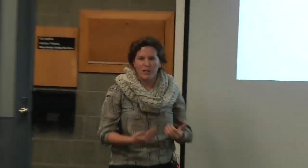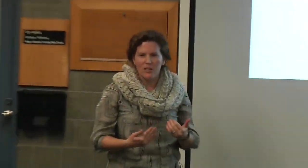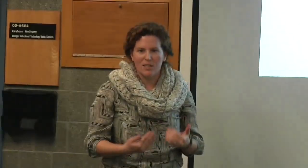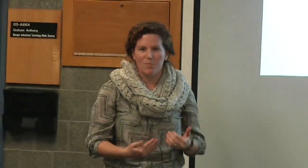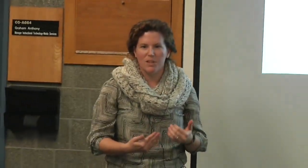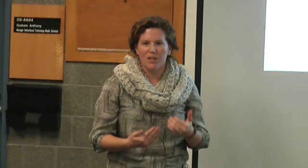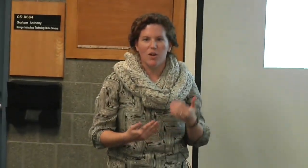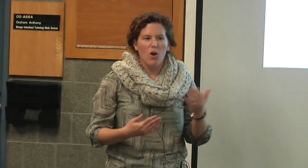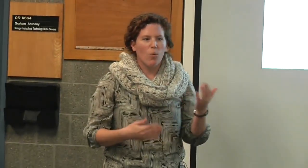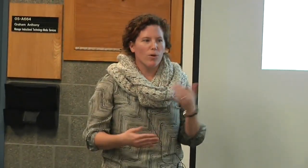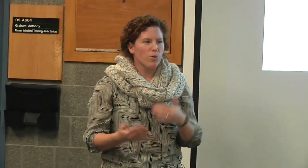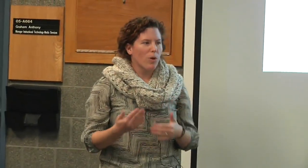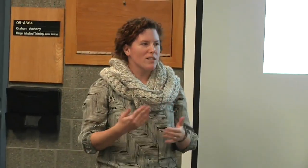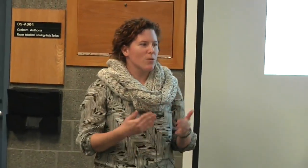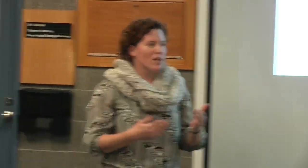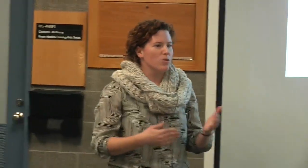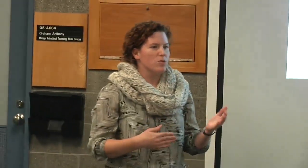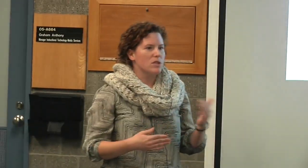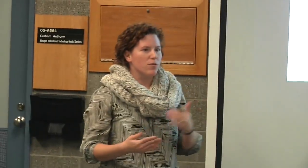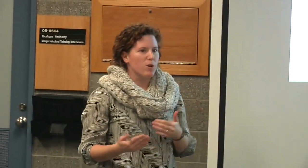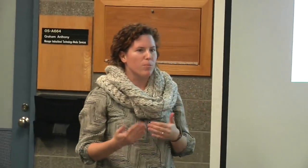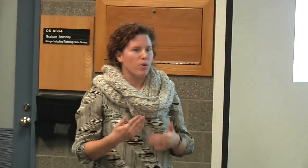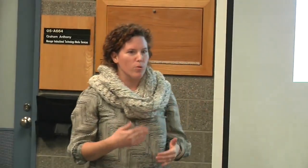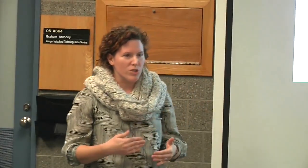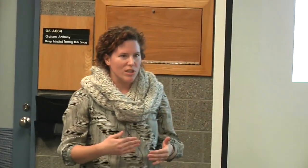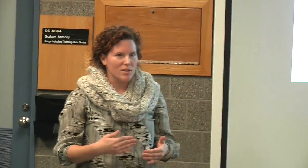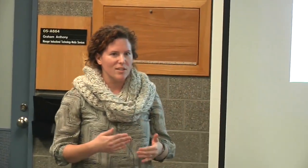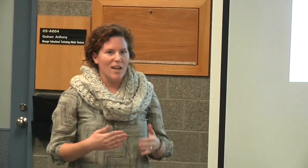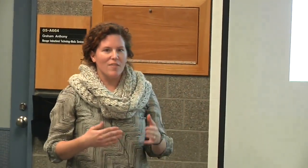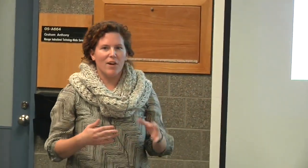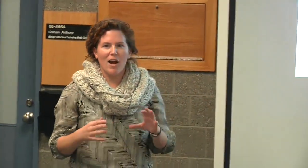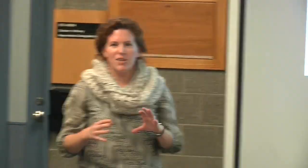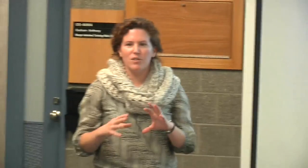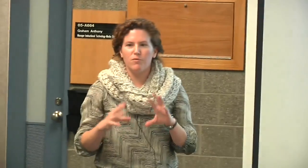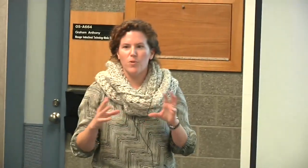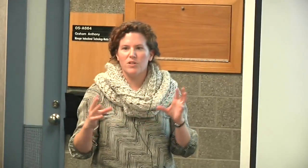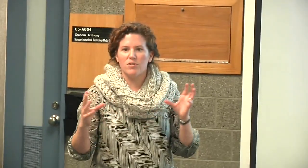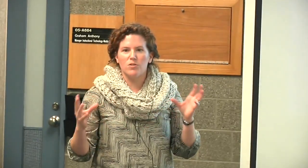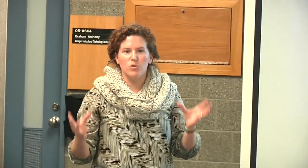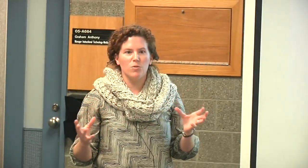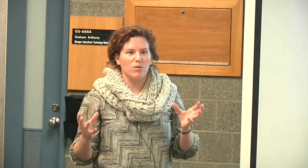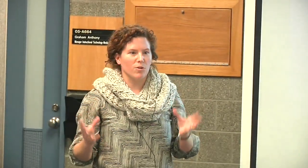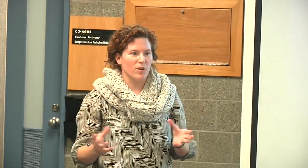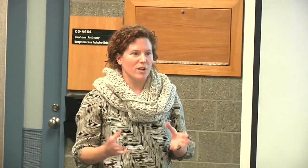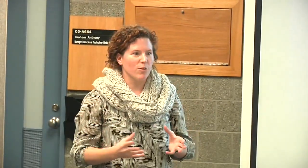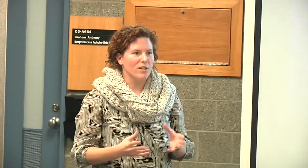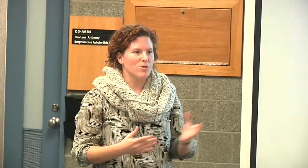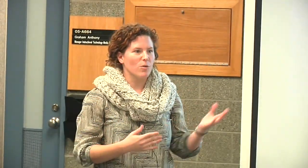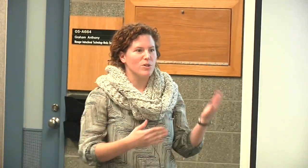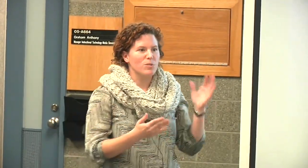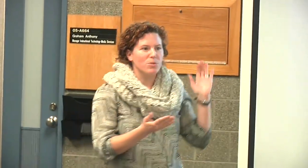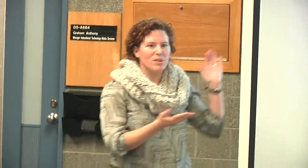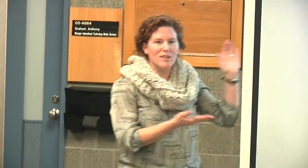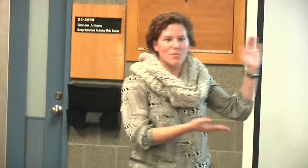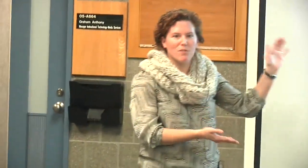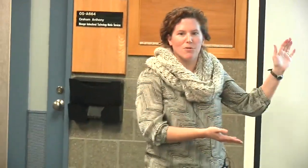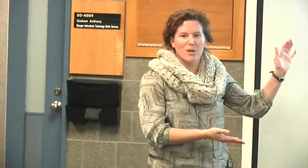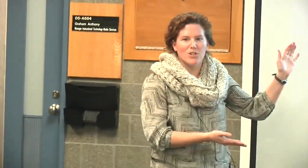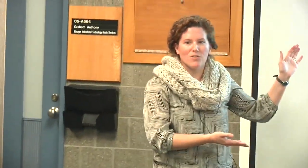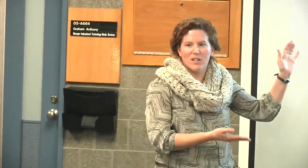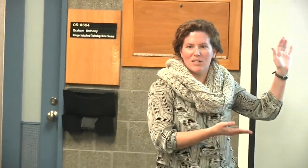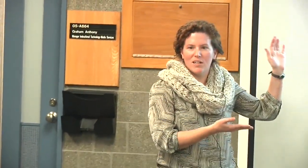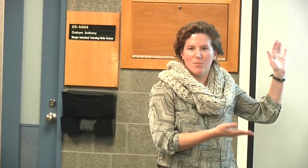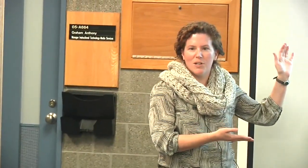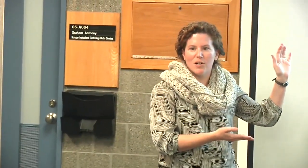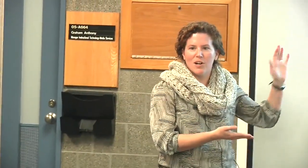passively read something, what are the ways that we can use different approaches that are actually focused on student learning, right? So if we just present them